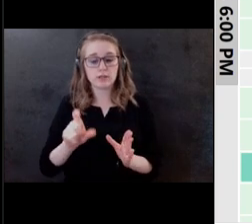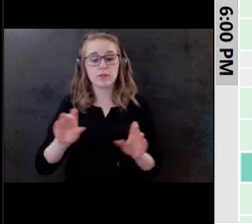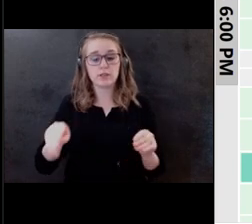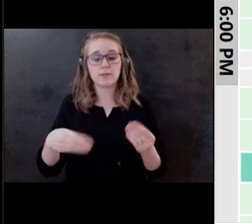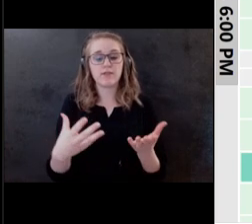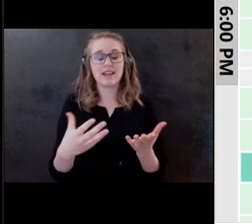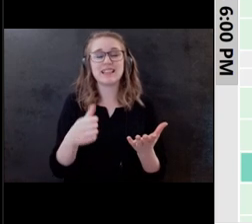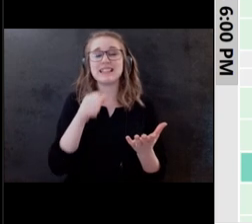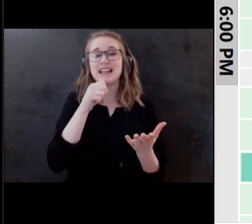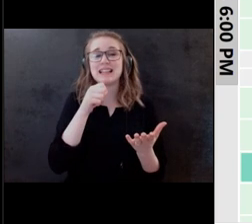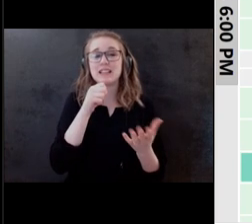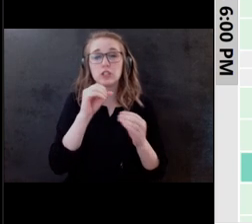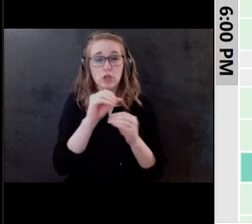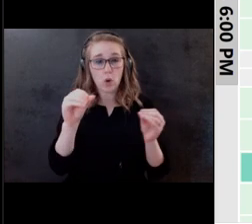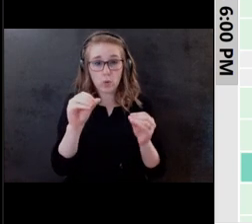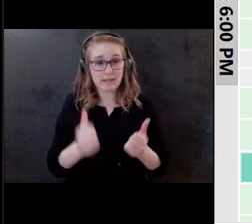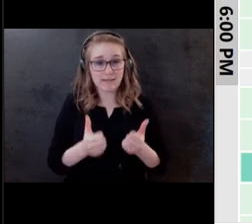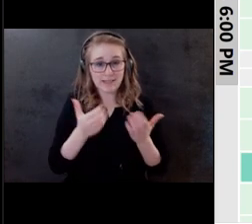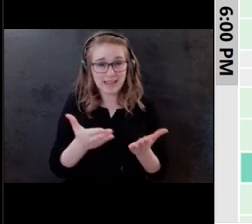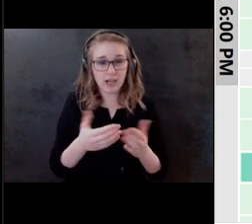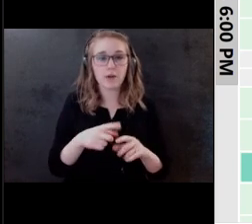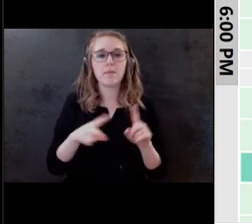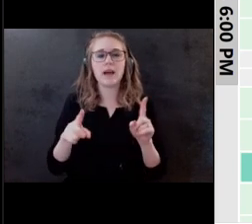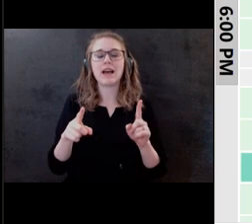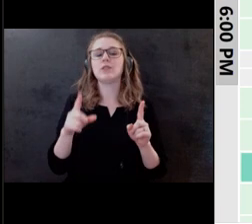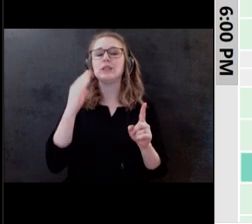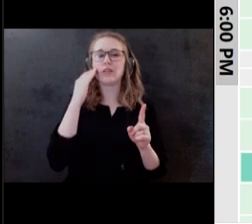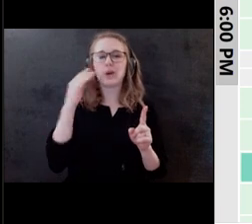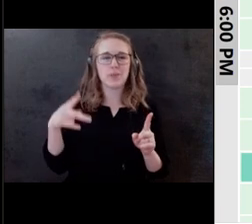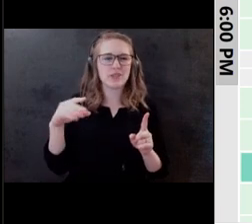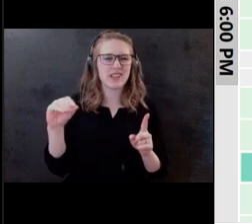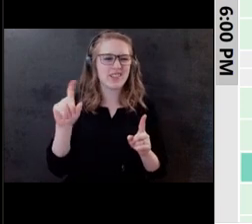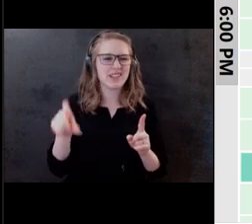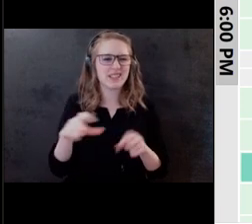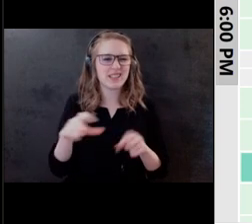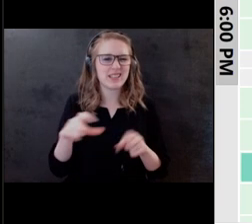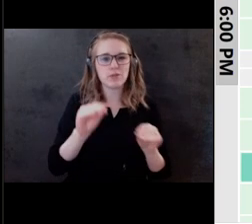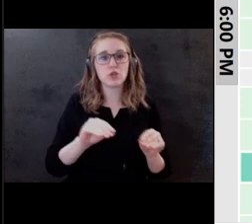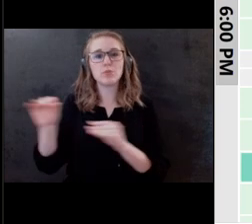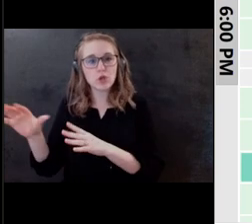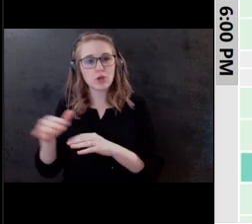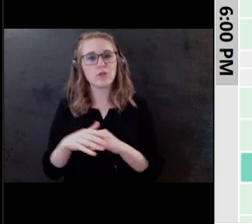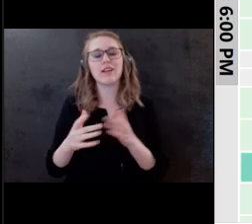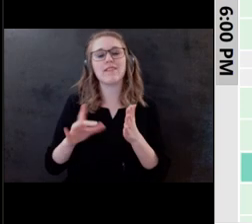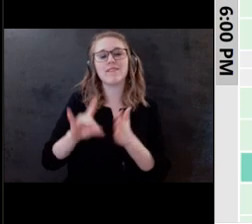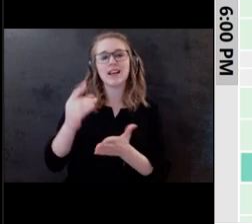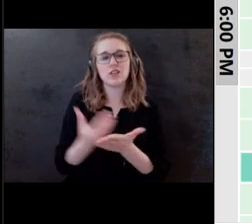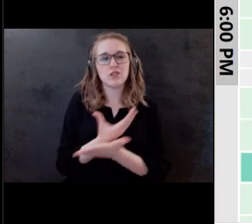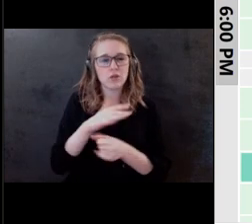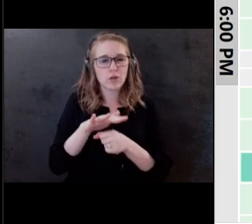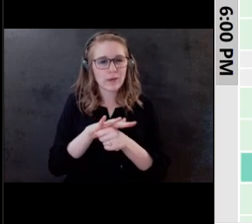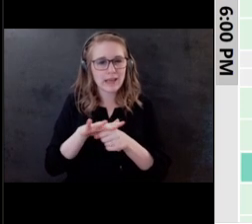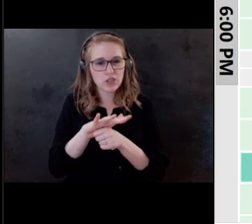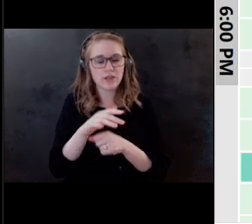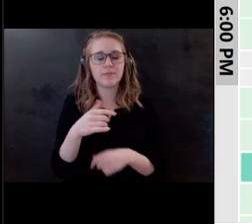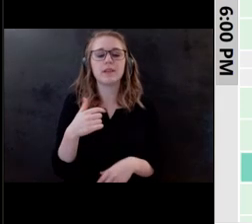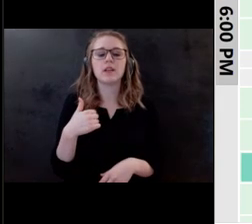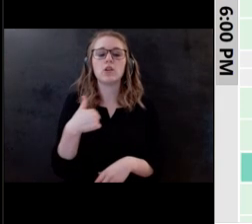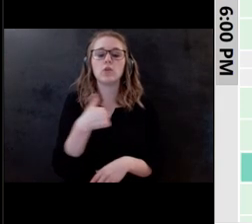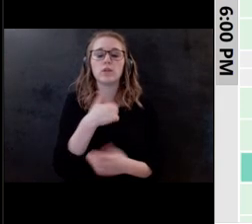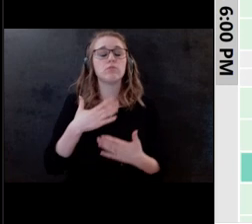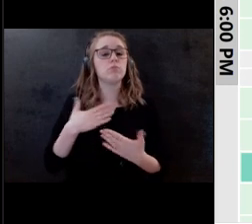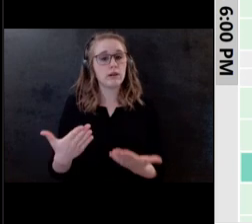unoccupied. However, we know that the post office needs time to relocate and find a new location. We were willing to